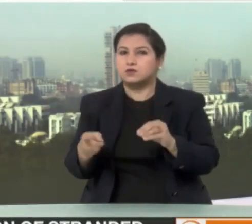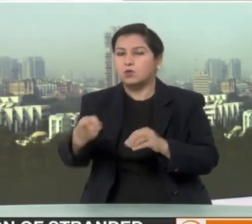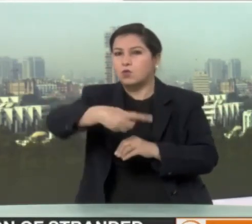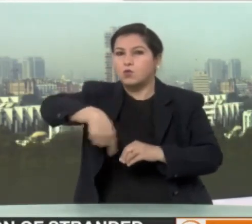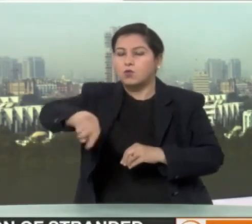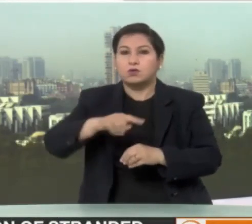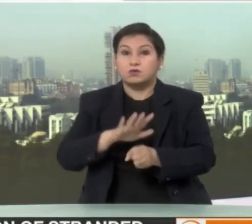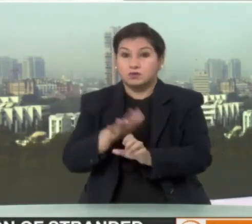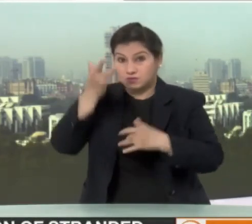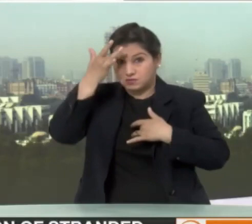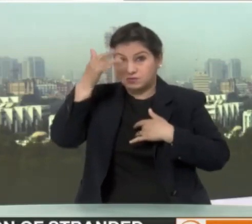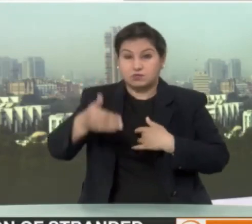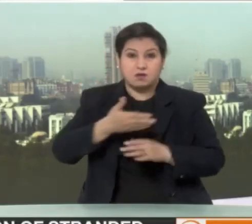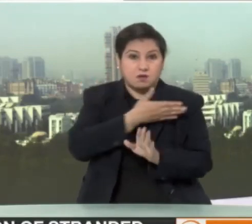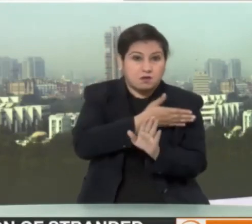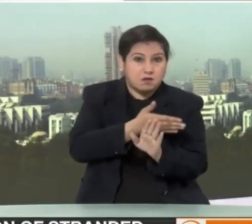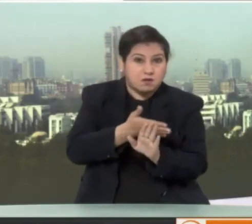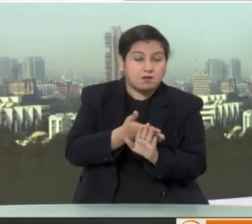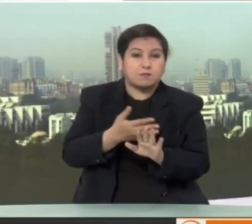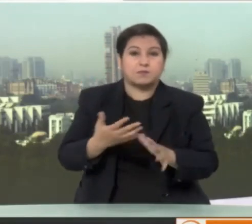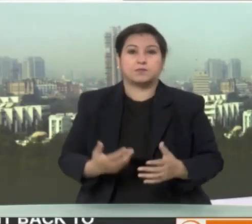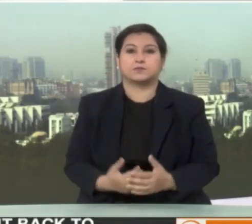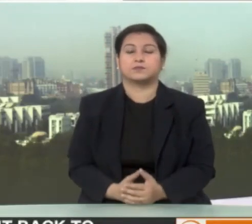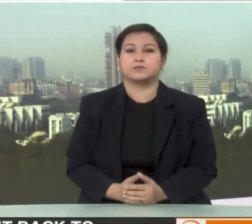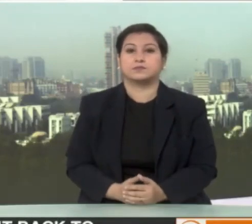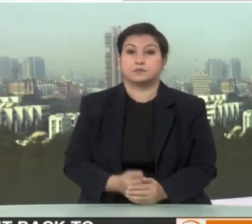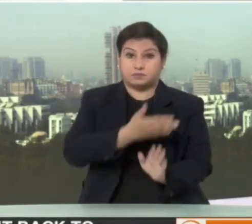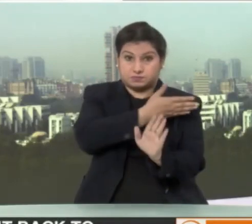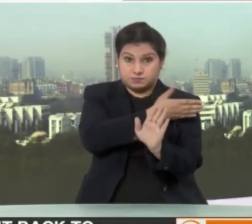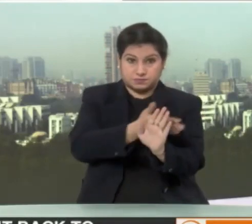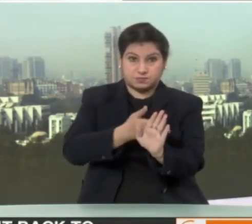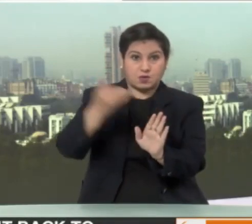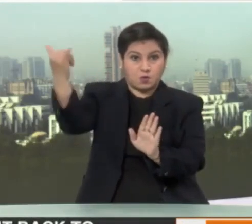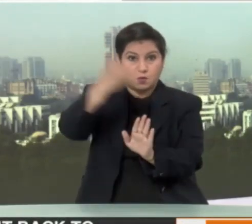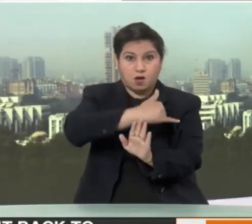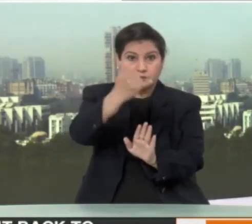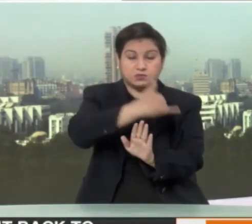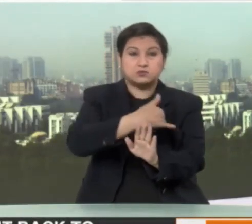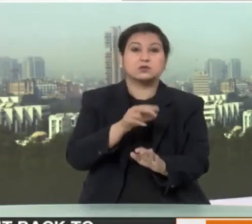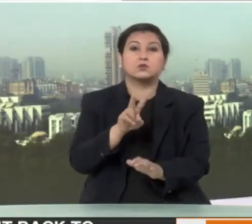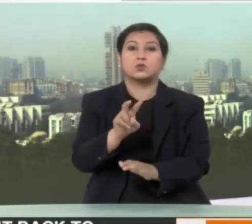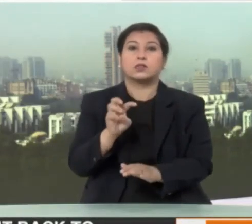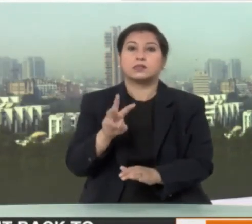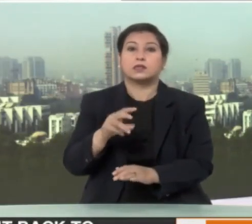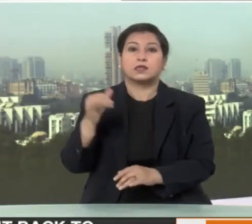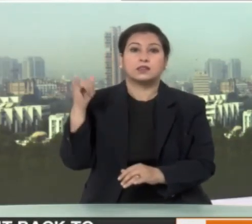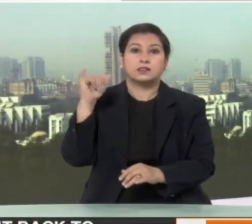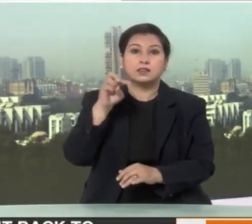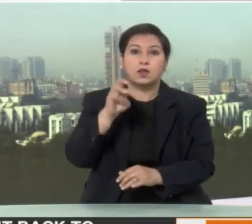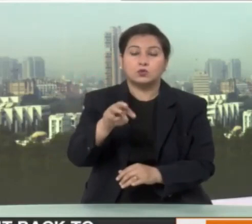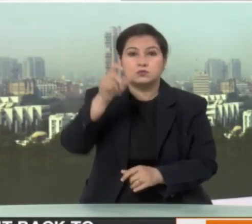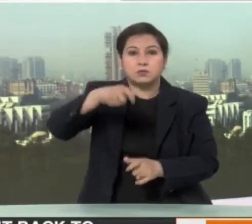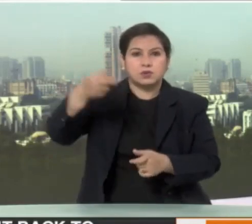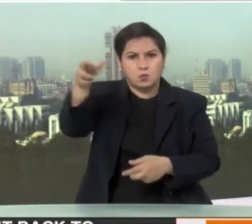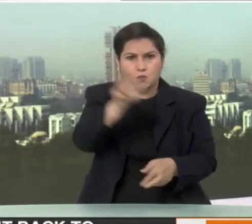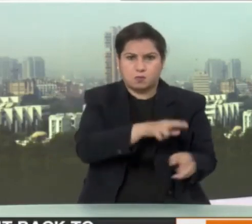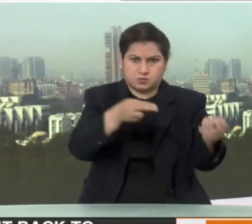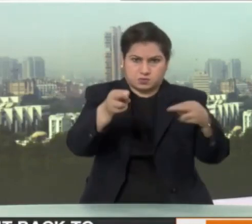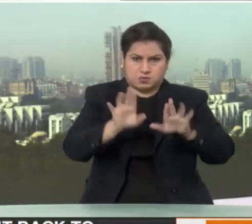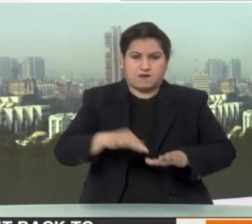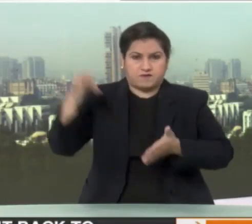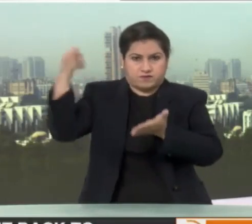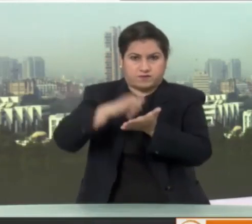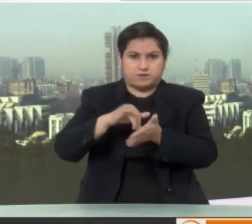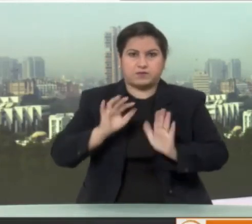the wake of the COVID-19 crisis. More than 23,000 Indians have been brought back to the country by the aircrafts